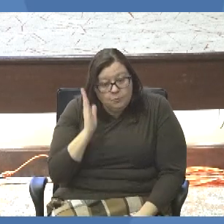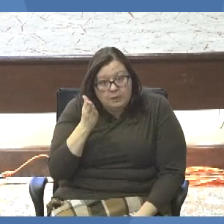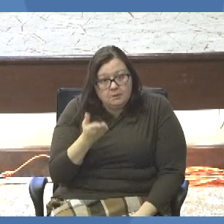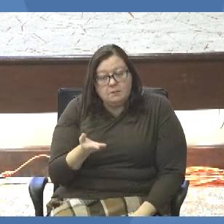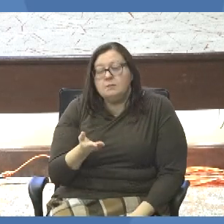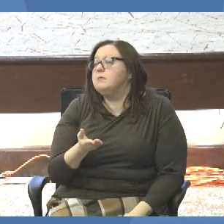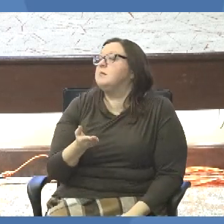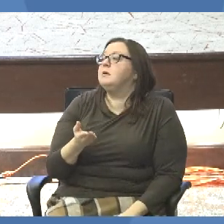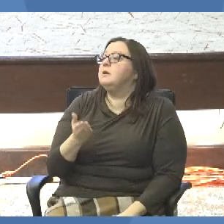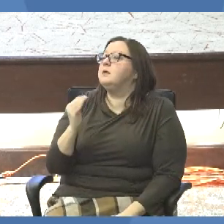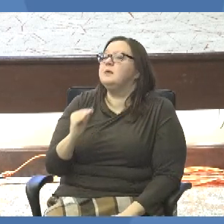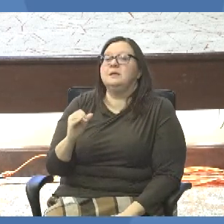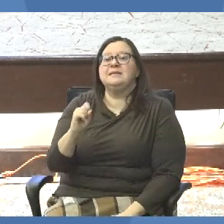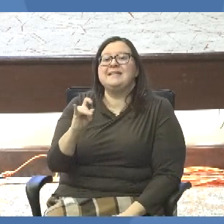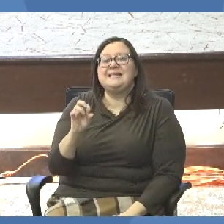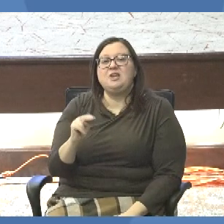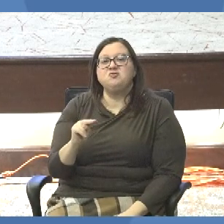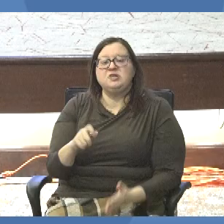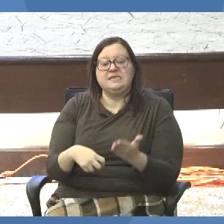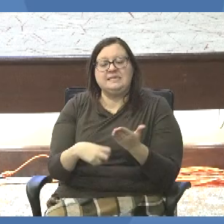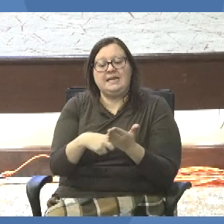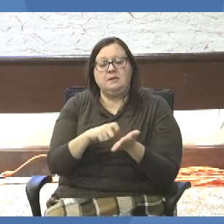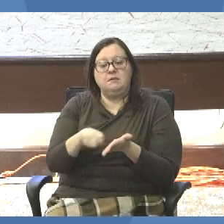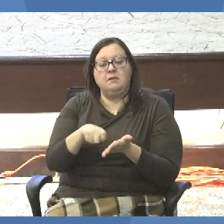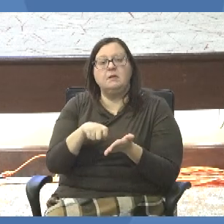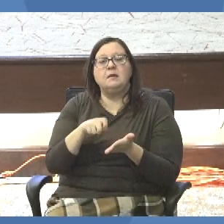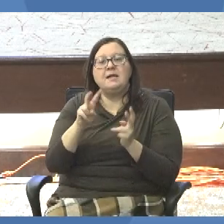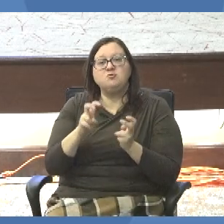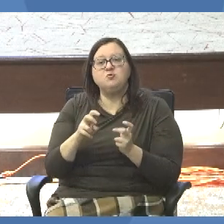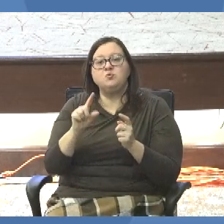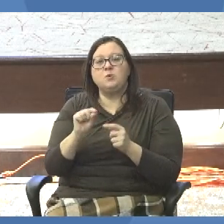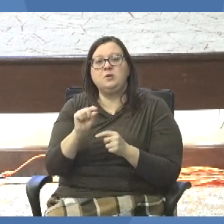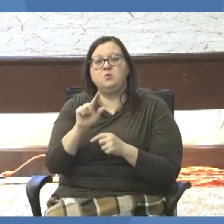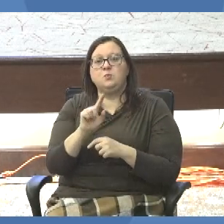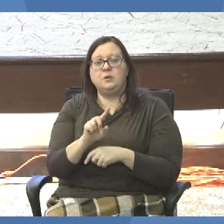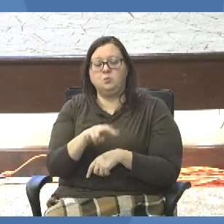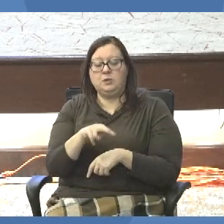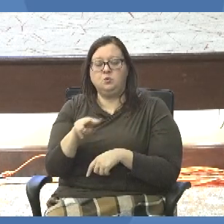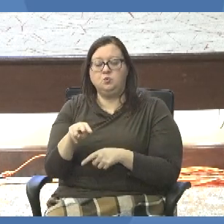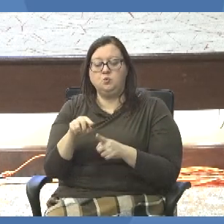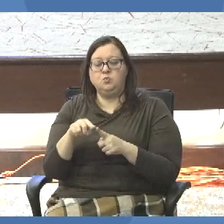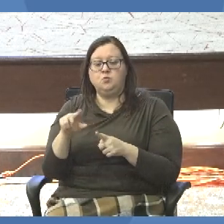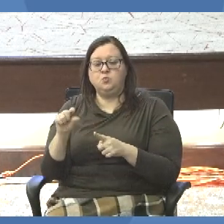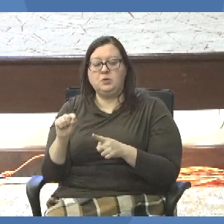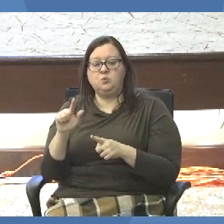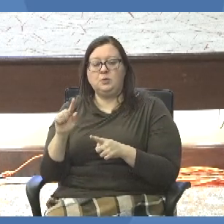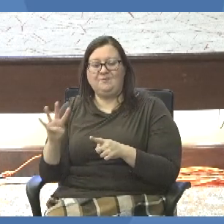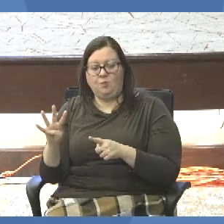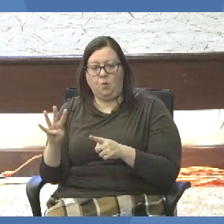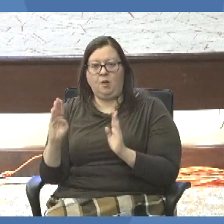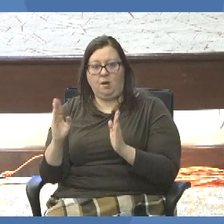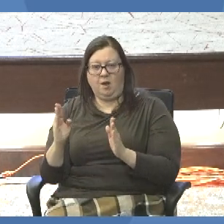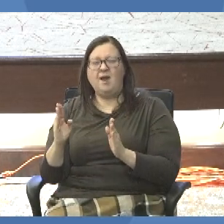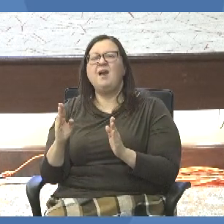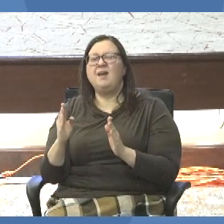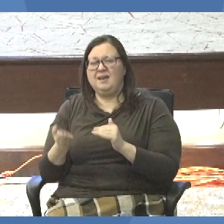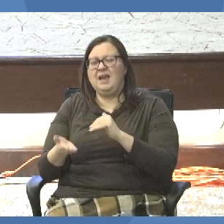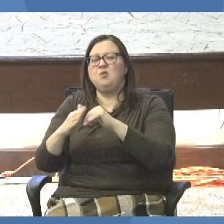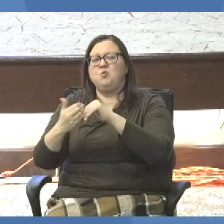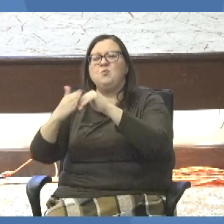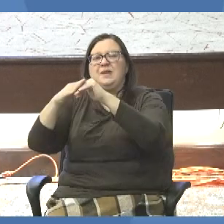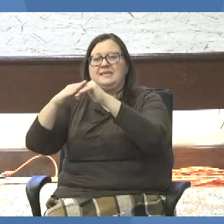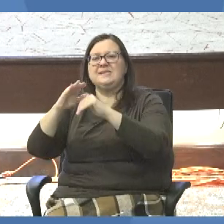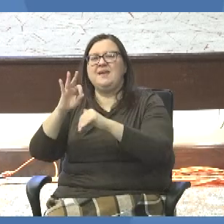there are citations issued at 22 in 2024. Up again from the previous years. Obviously, this is fire